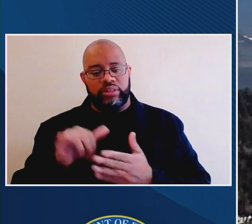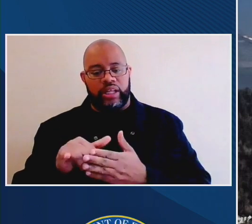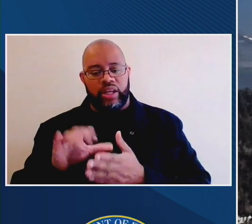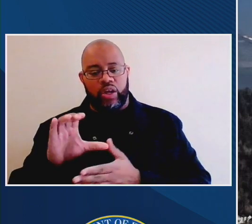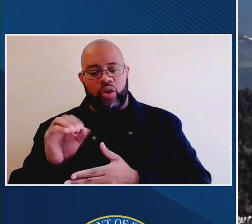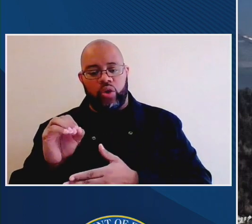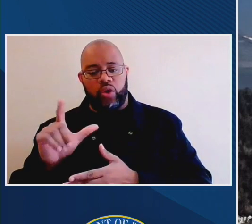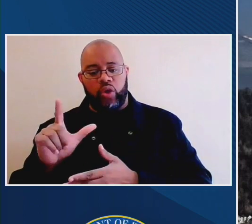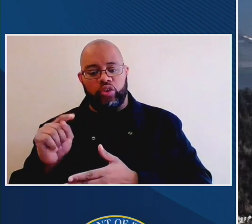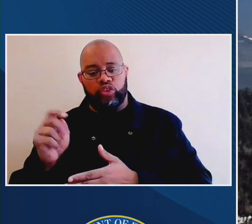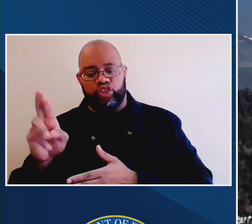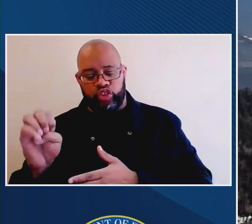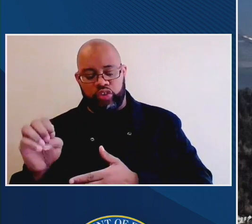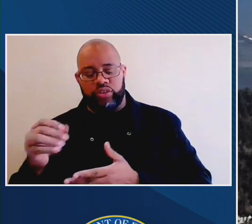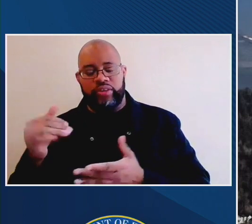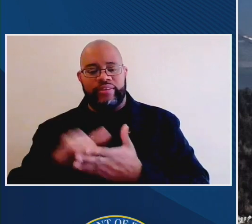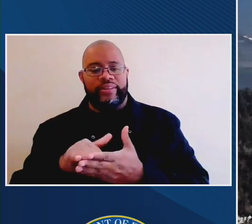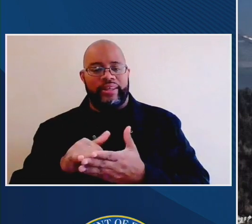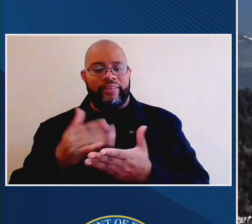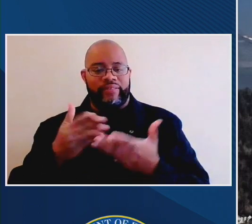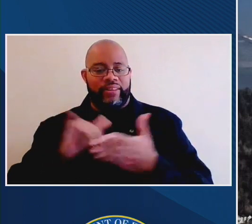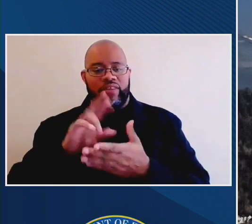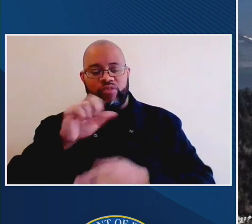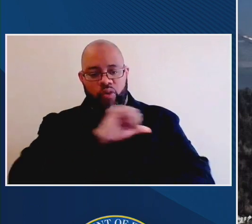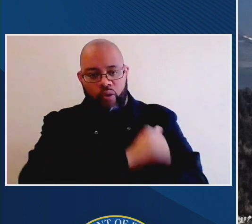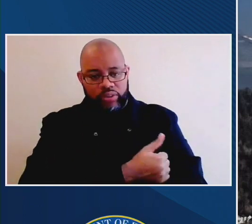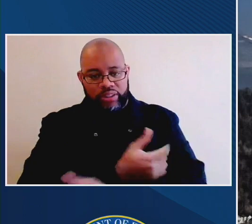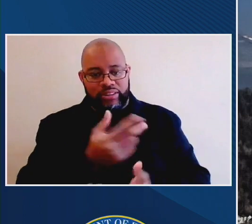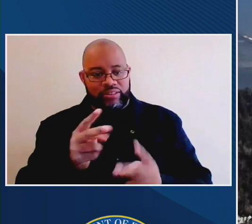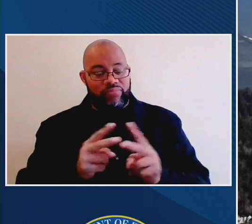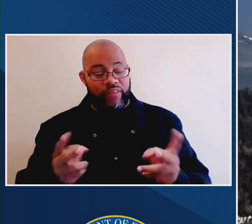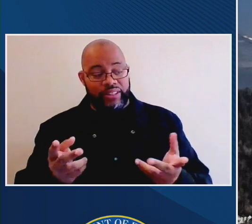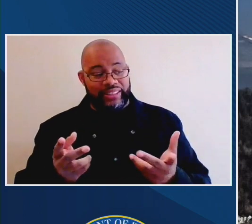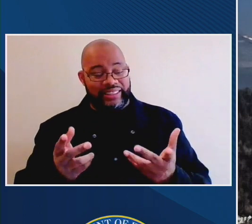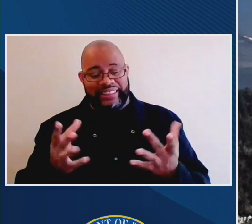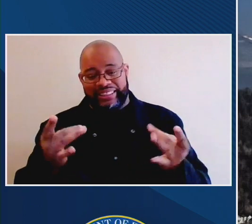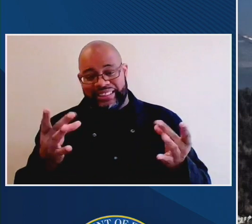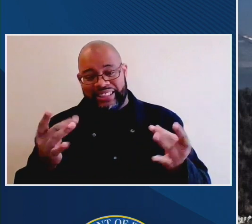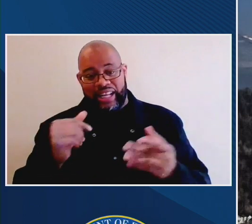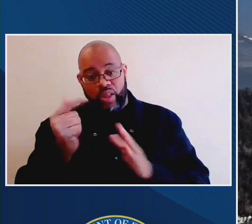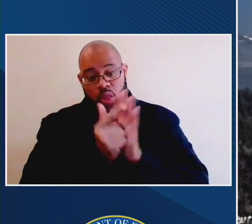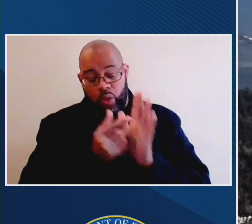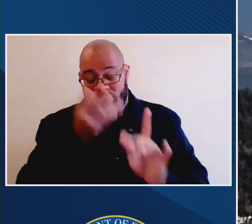to bring it up, and there has to be a vote? I mean, I don't know if you can do a brief